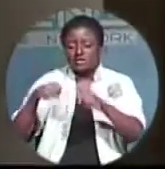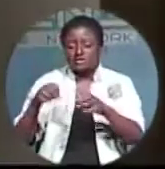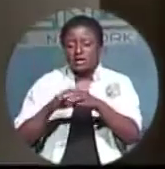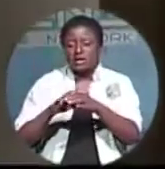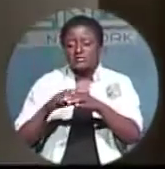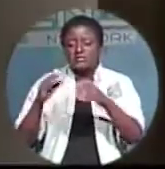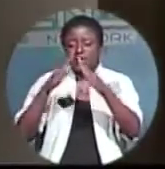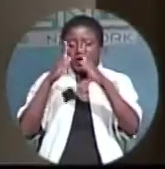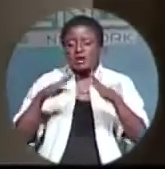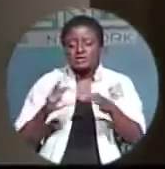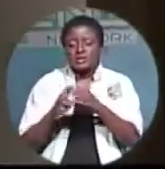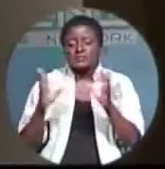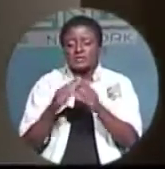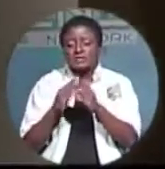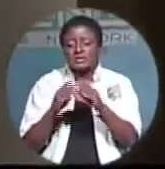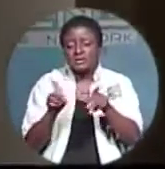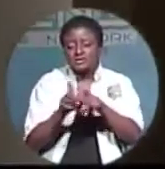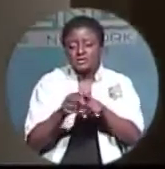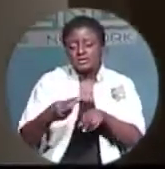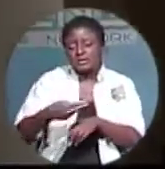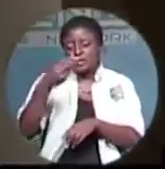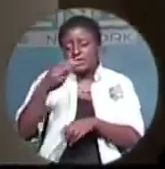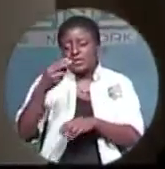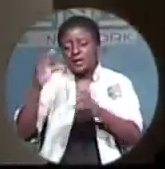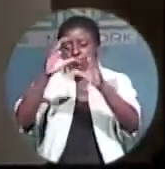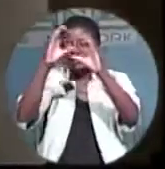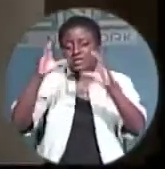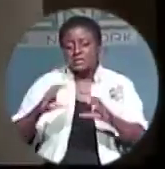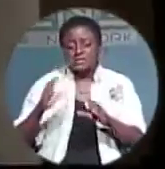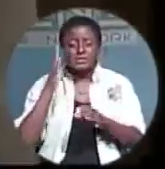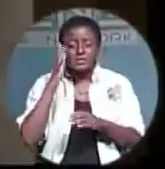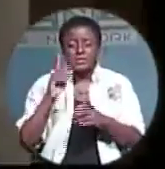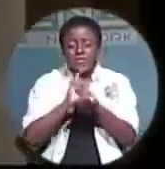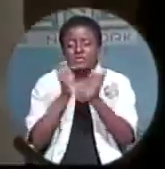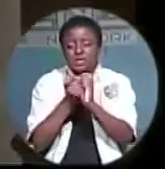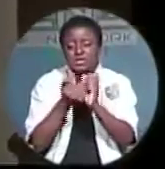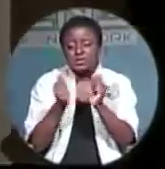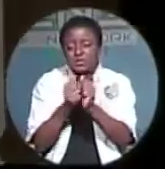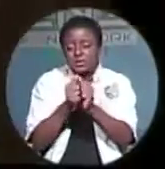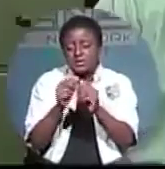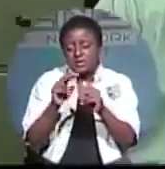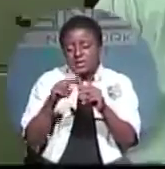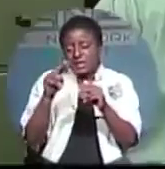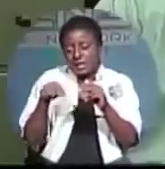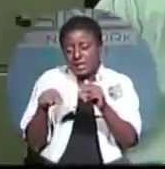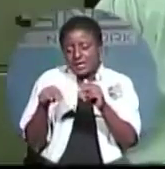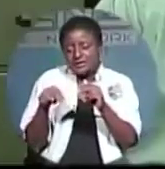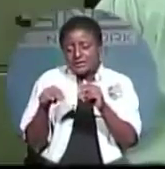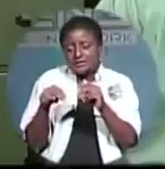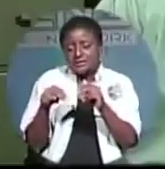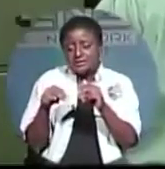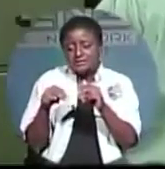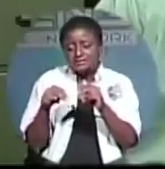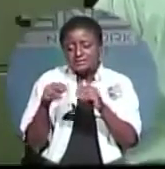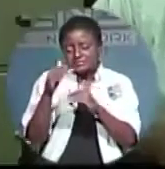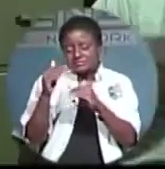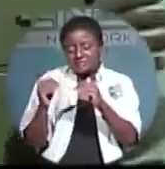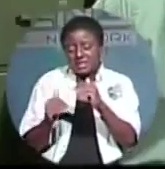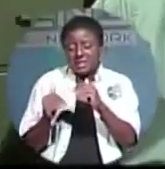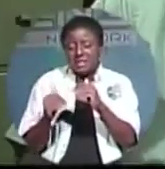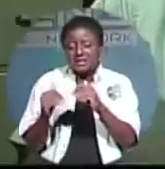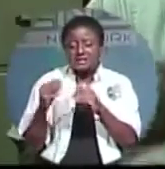Tynes also said that the upper chamber will change with less members in the opposition. When the numbers in House change, we have